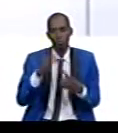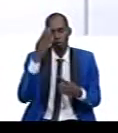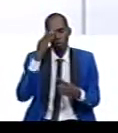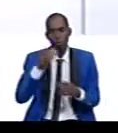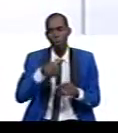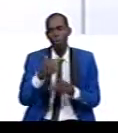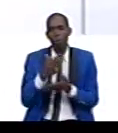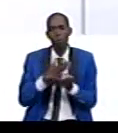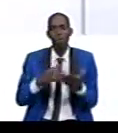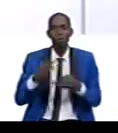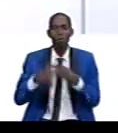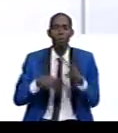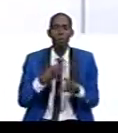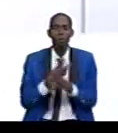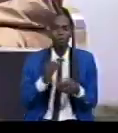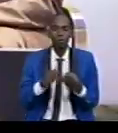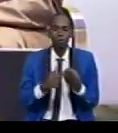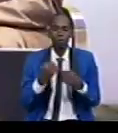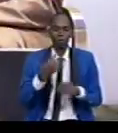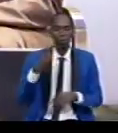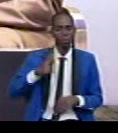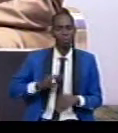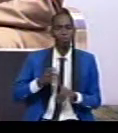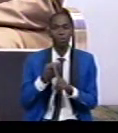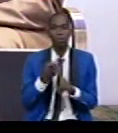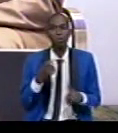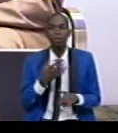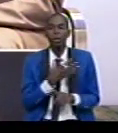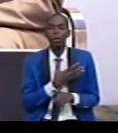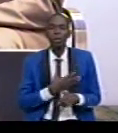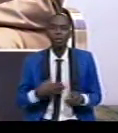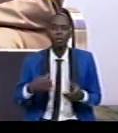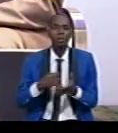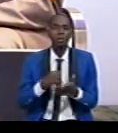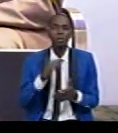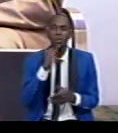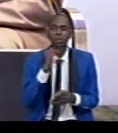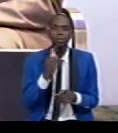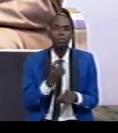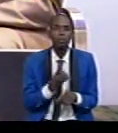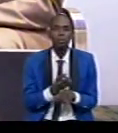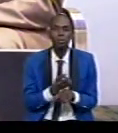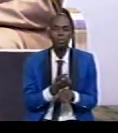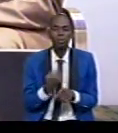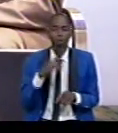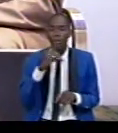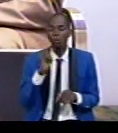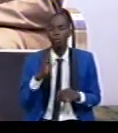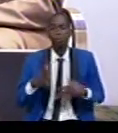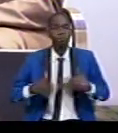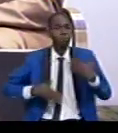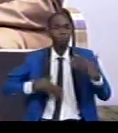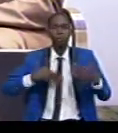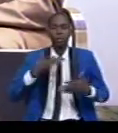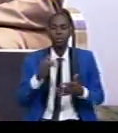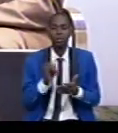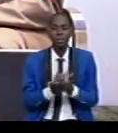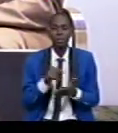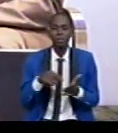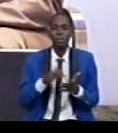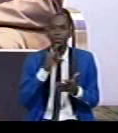world to come to benefit from it. And it's just we're just so excited that this is something